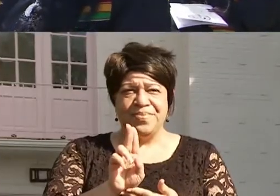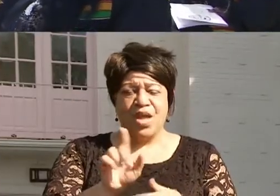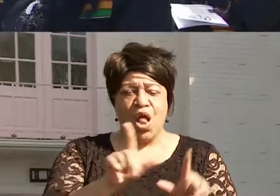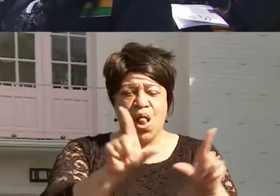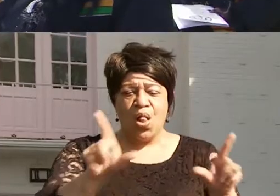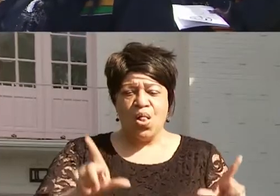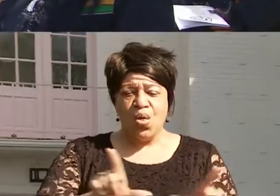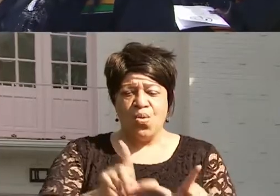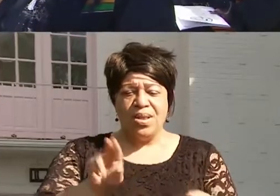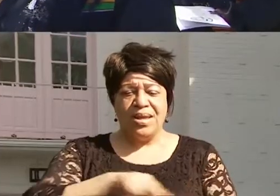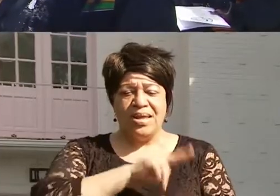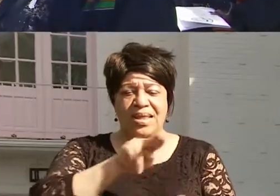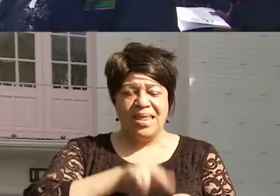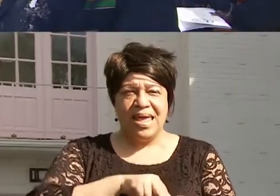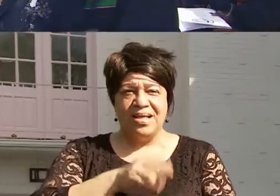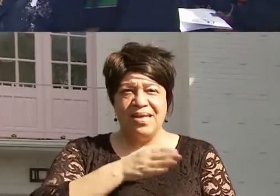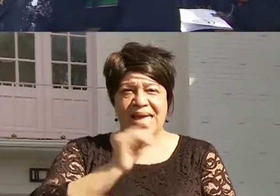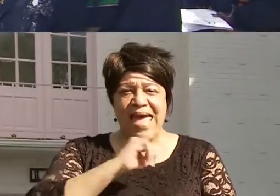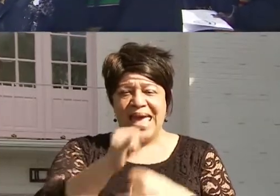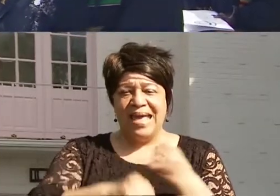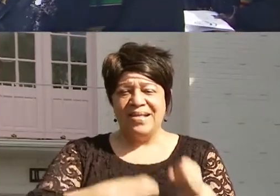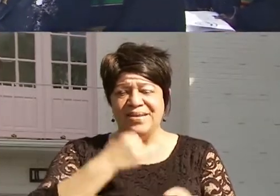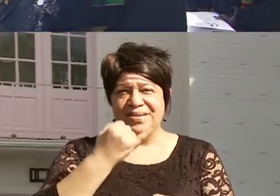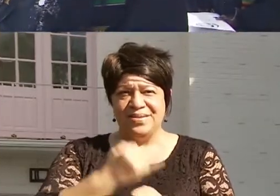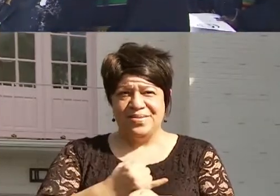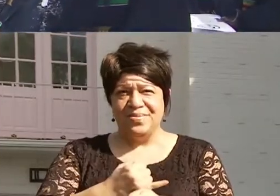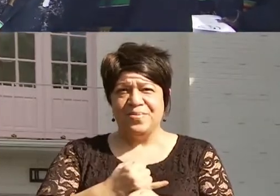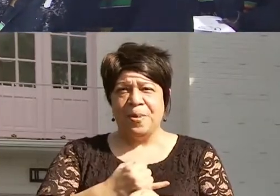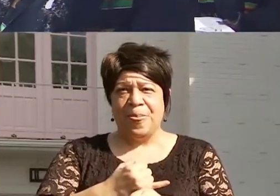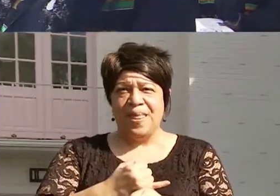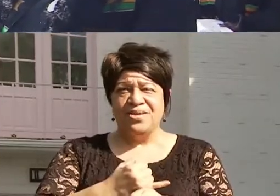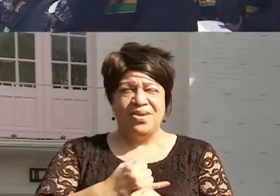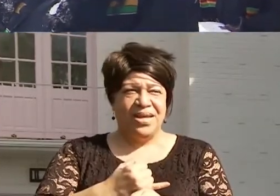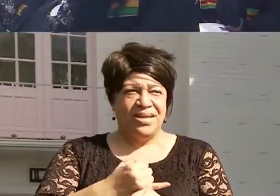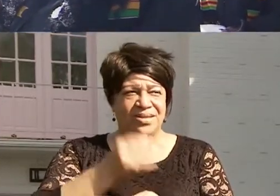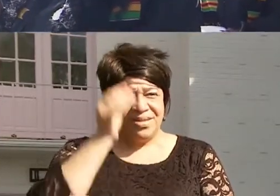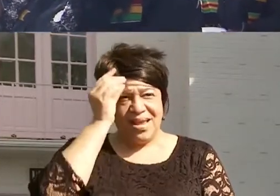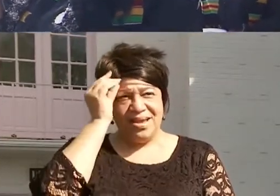locally, nationally, and internationally